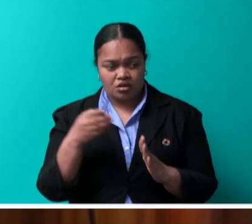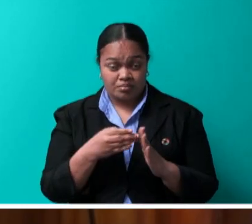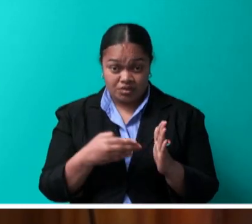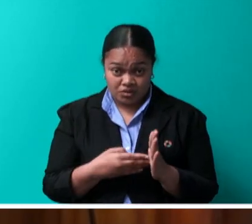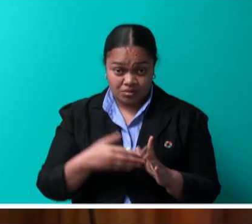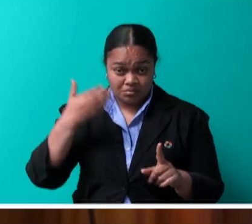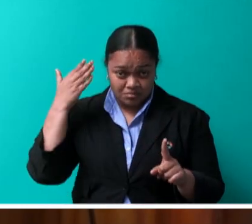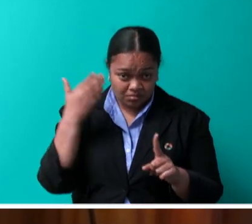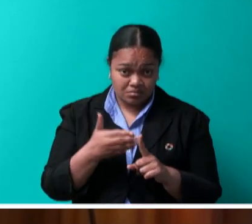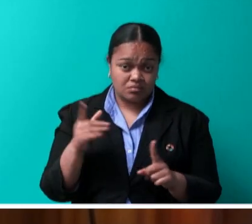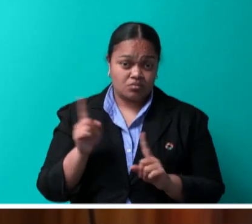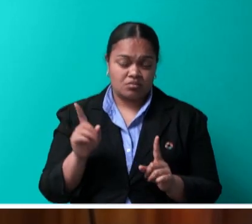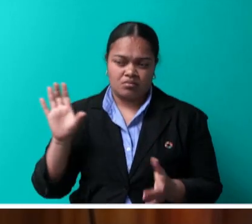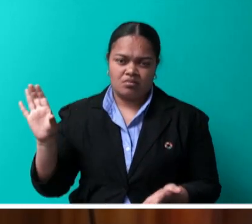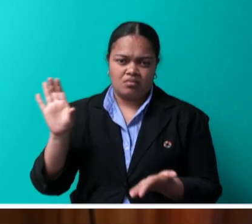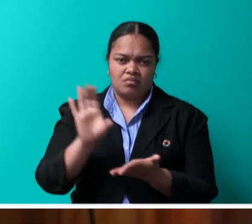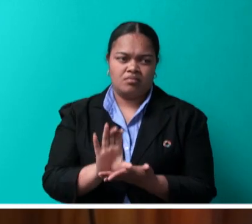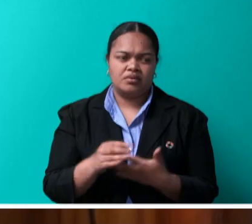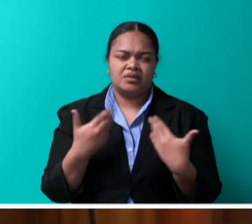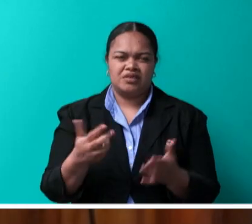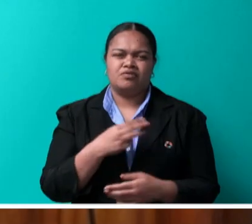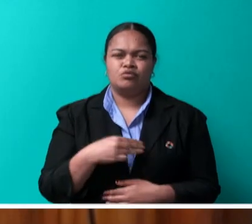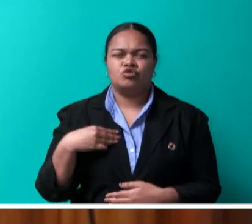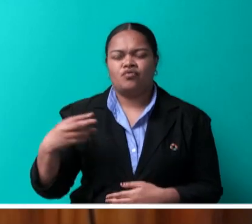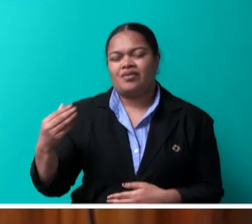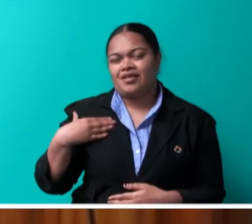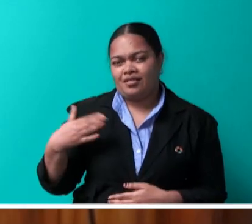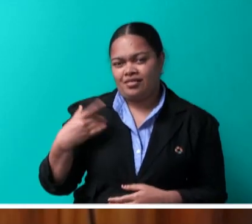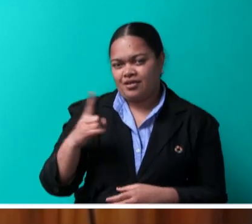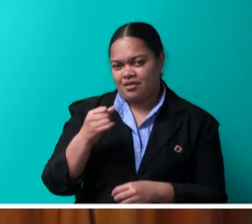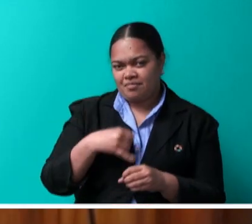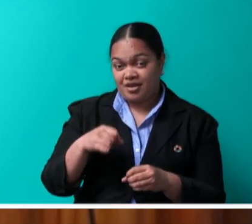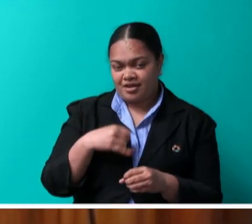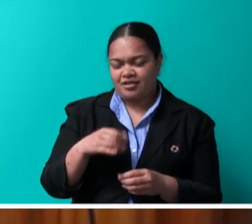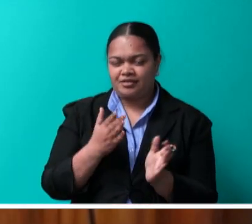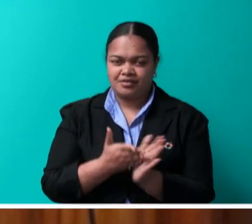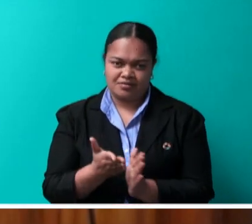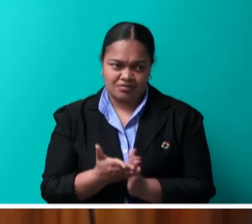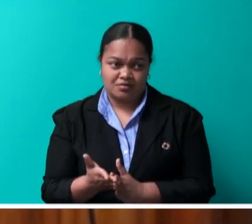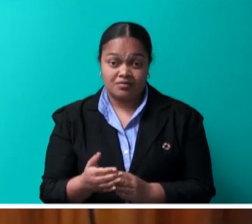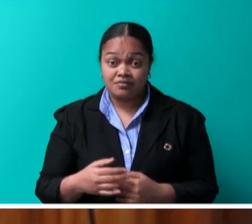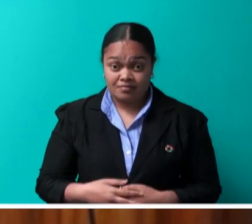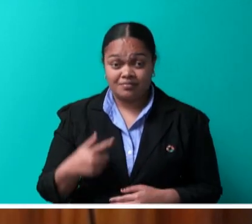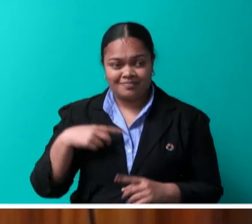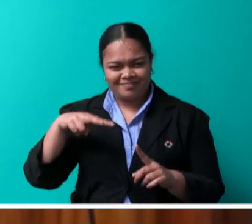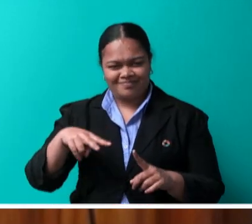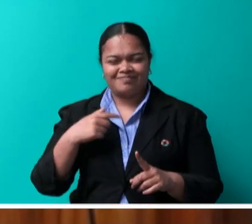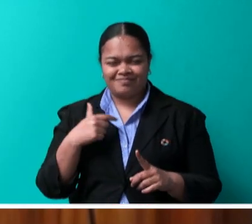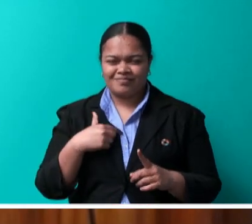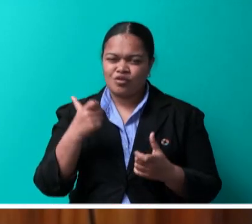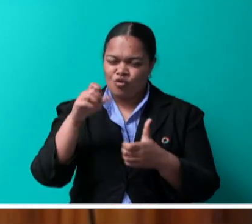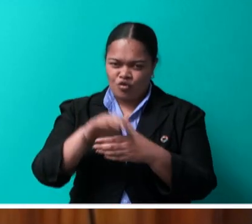particular, the allocation provided to the Ministry of Health and Medical Services. At the outset, I congratulate